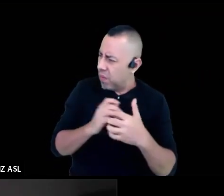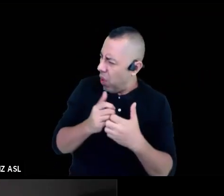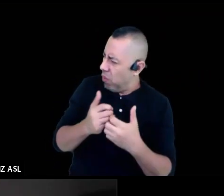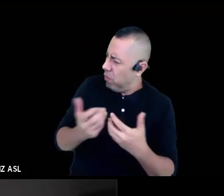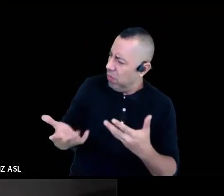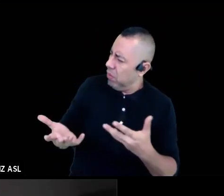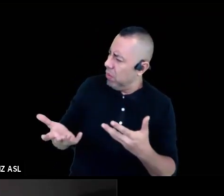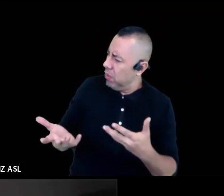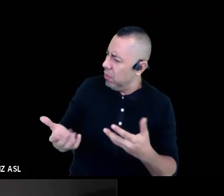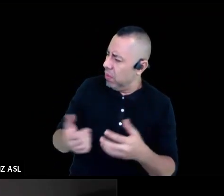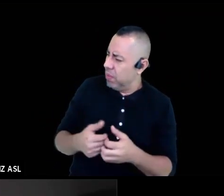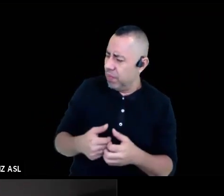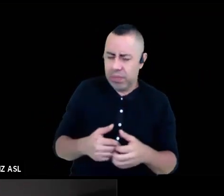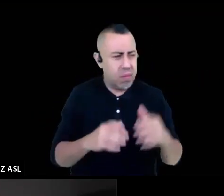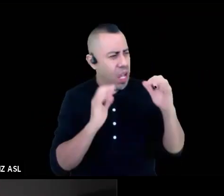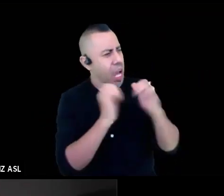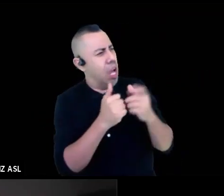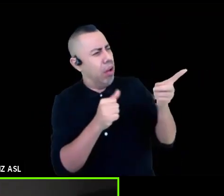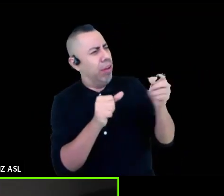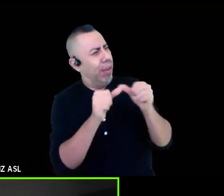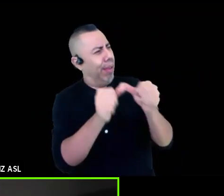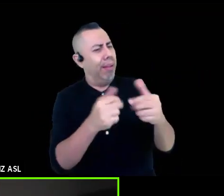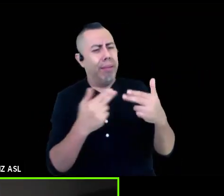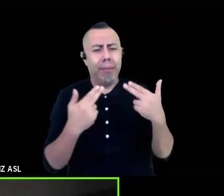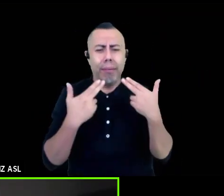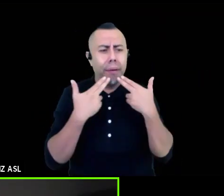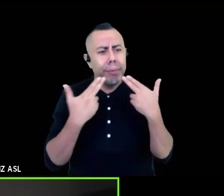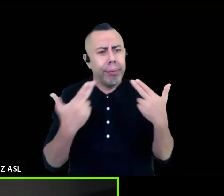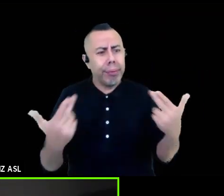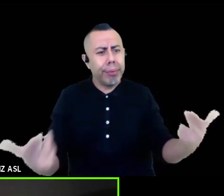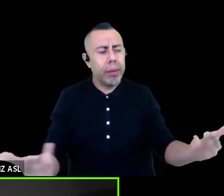Innocent? What do you mean?